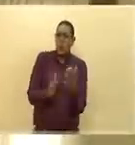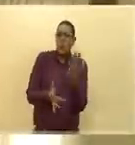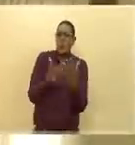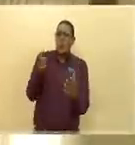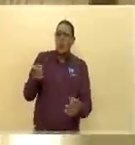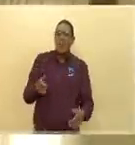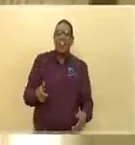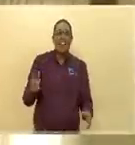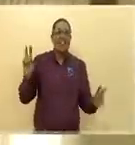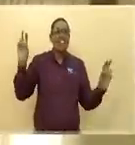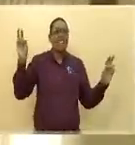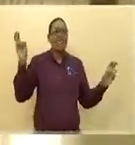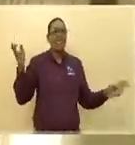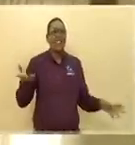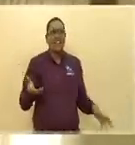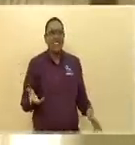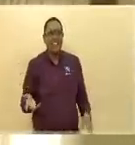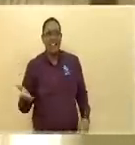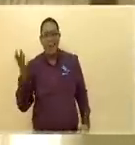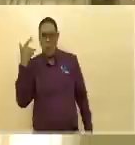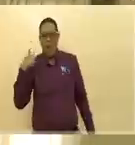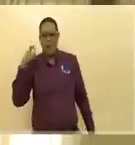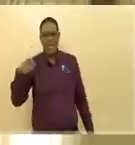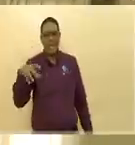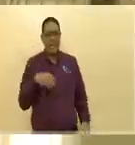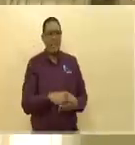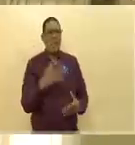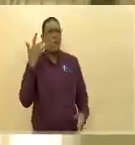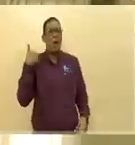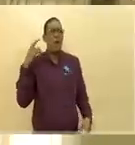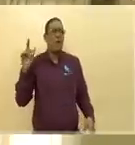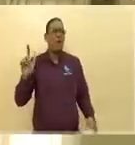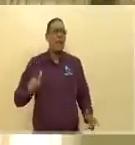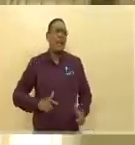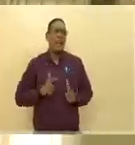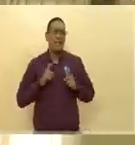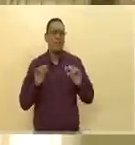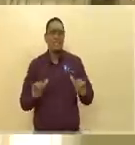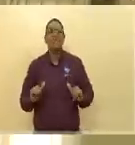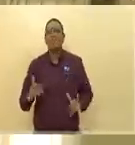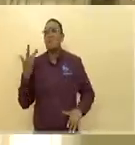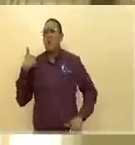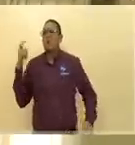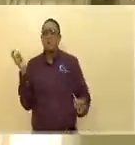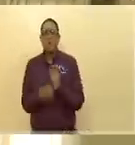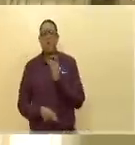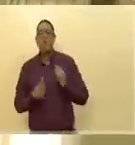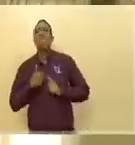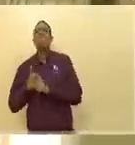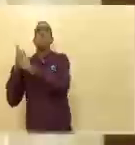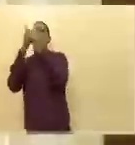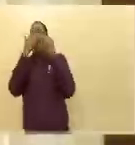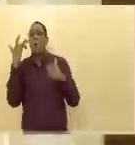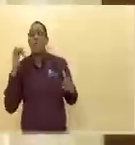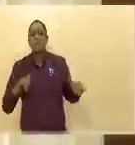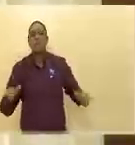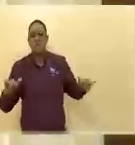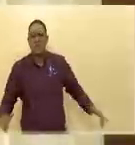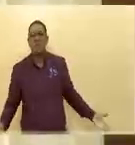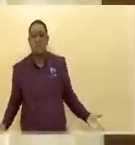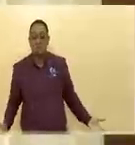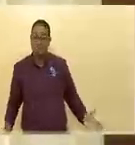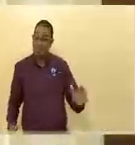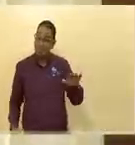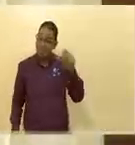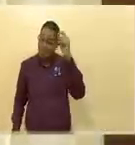one big bother. And why do we need to do this? Why we don't just live as we have always lived? The challenge